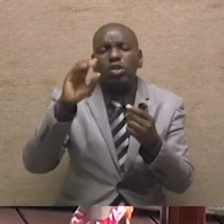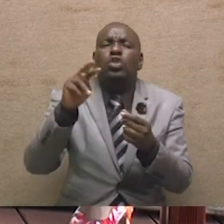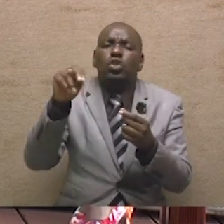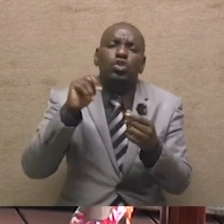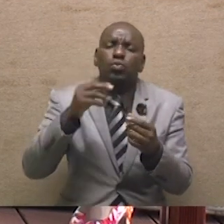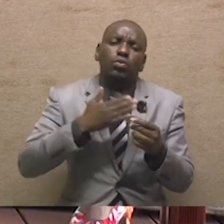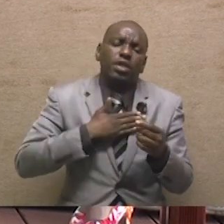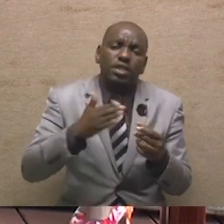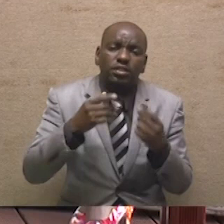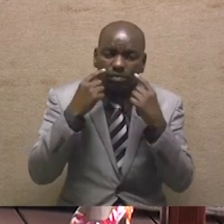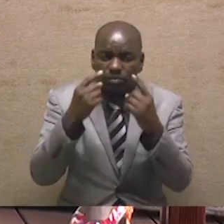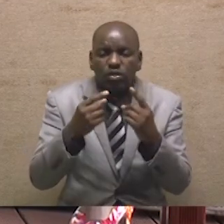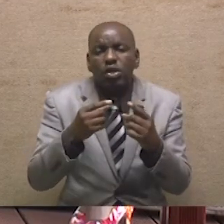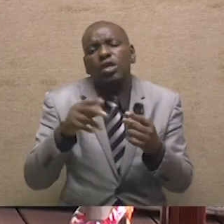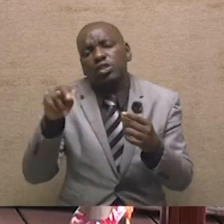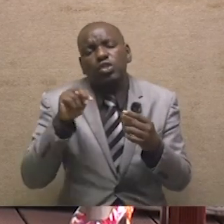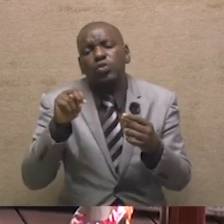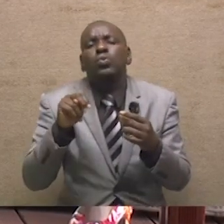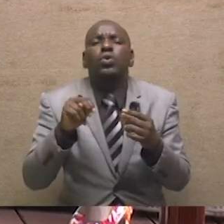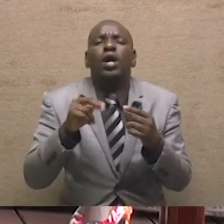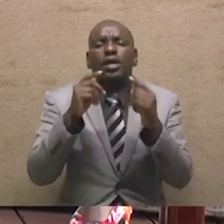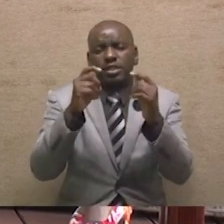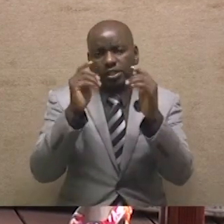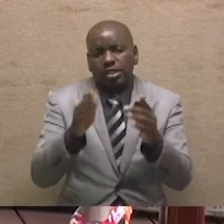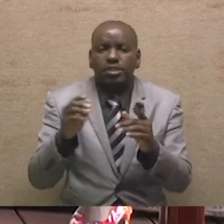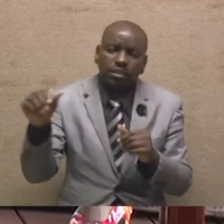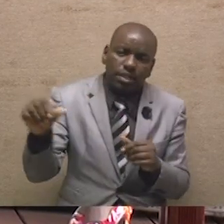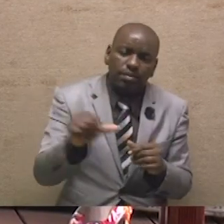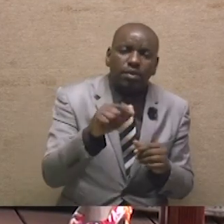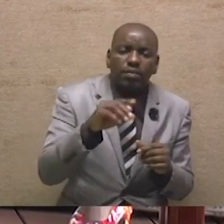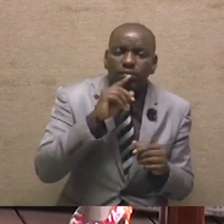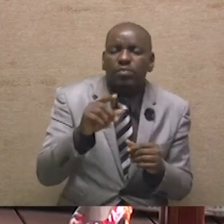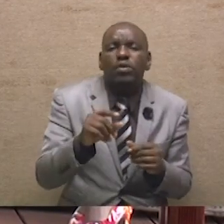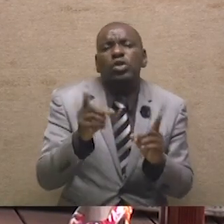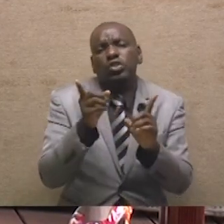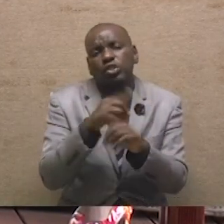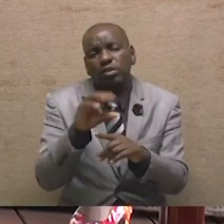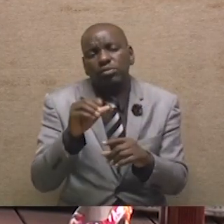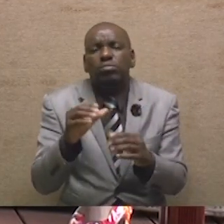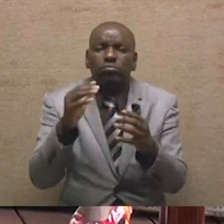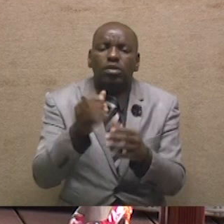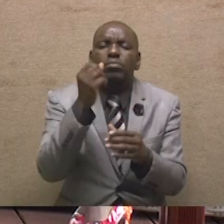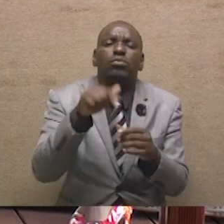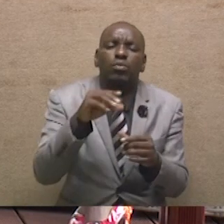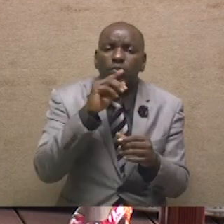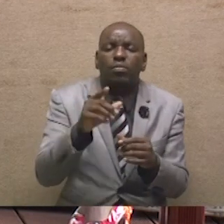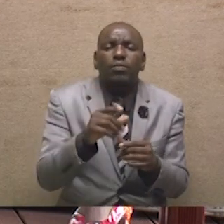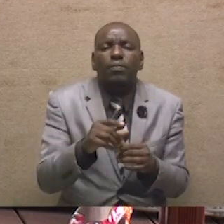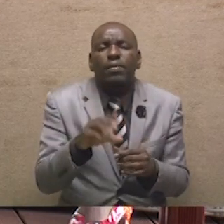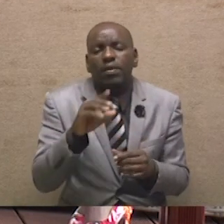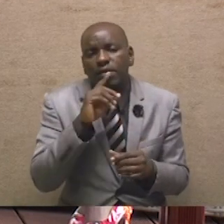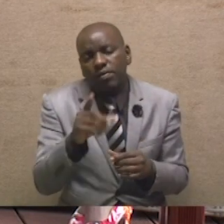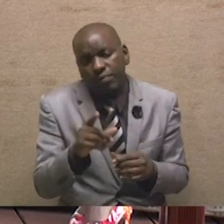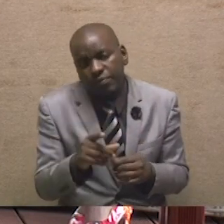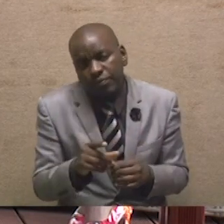responding to the new needs that are coming in, the new teachers that are coming in. So this is a time of momentous change that we